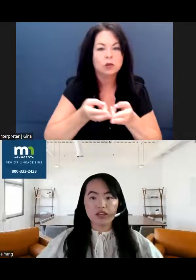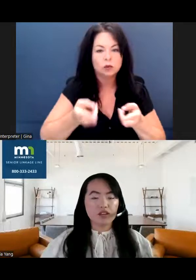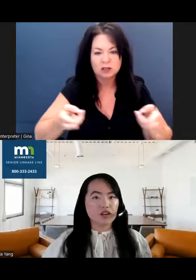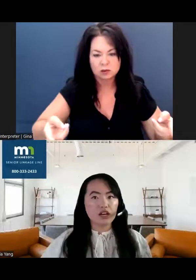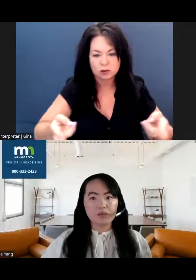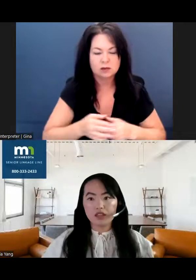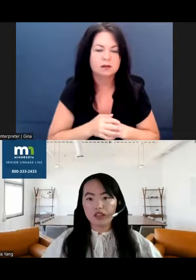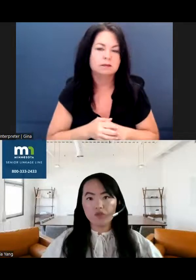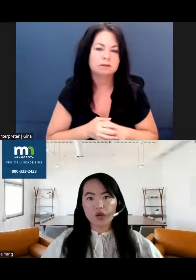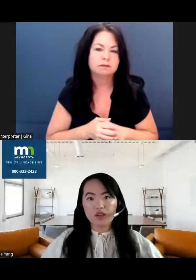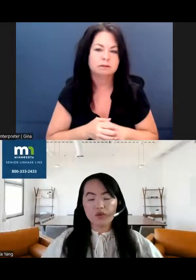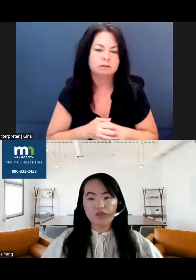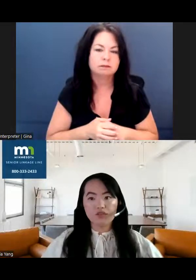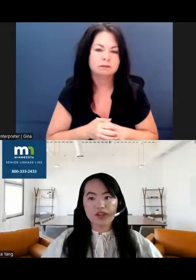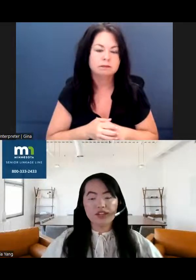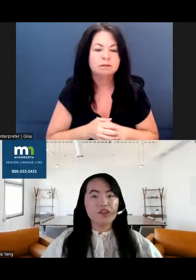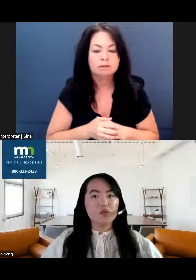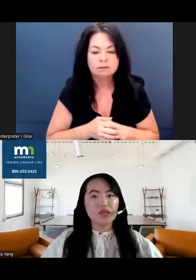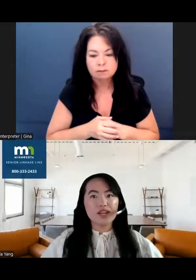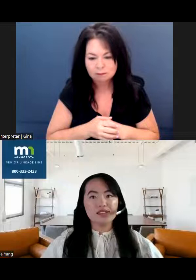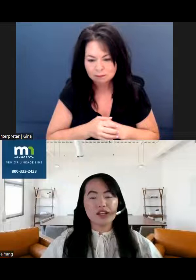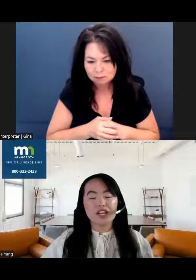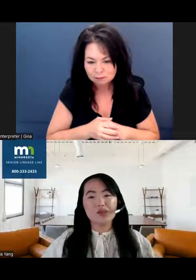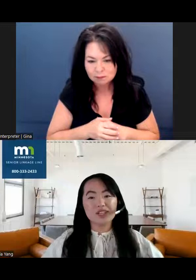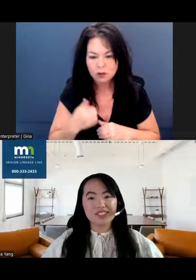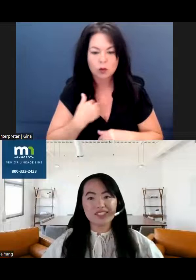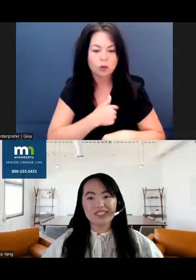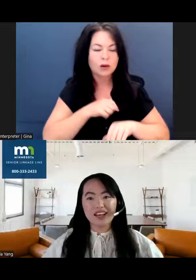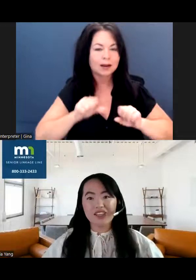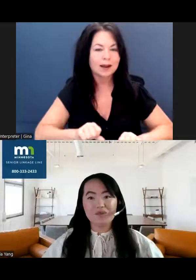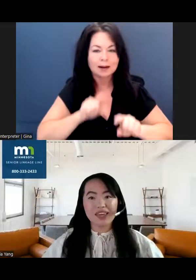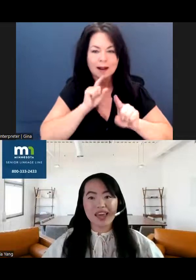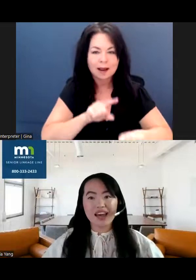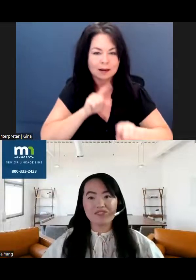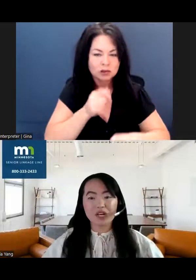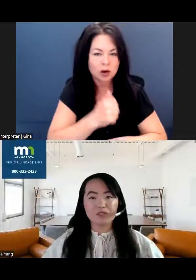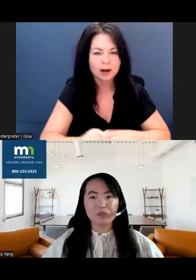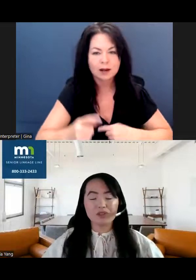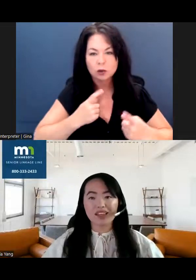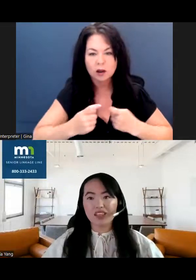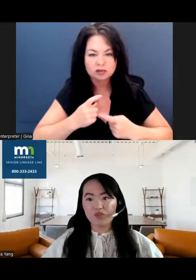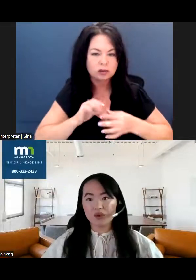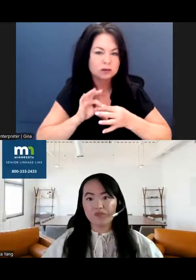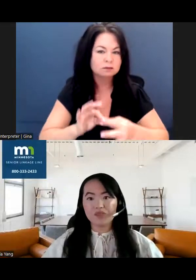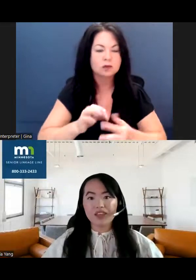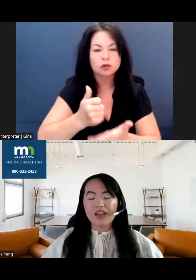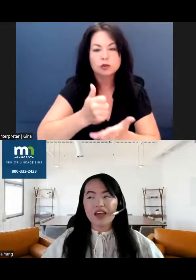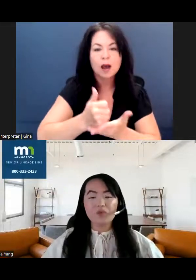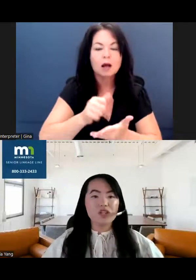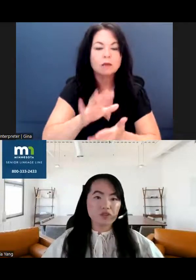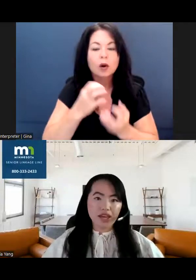are either helping a loved one or a friend, we can answer any questions you may have to help support that loved one.